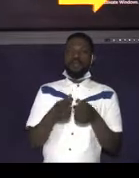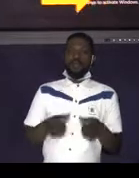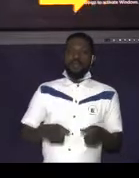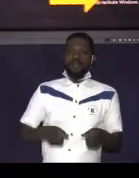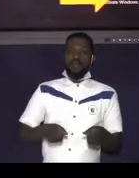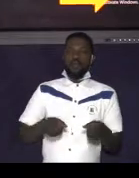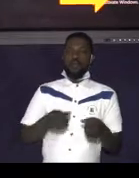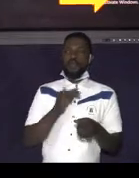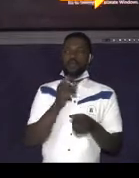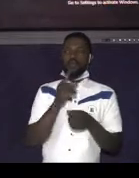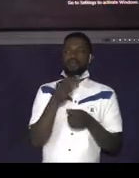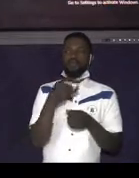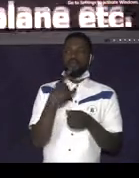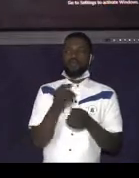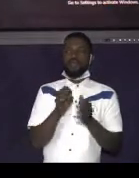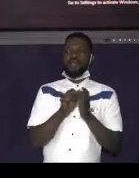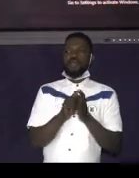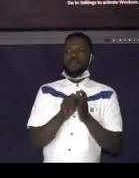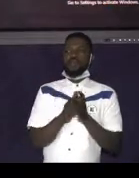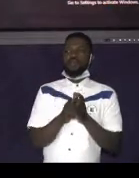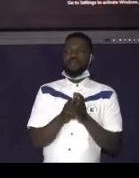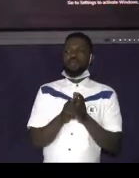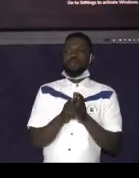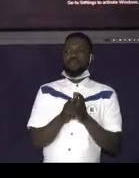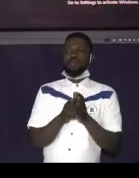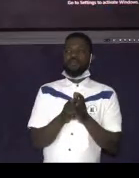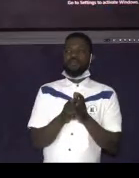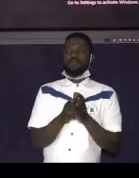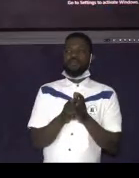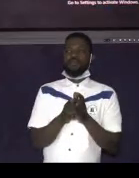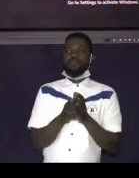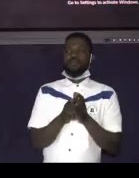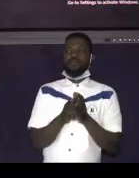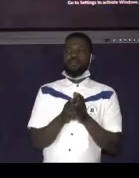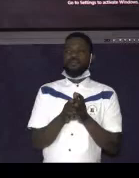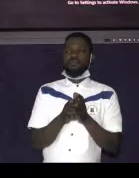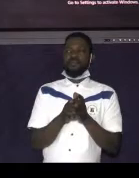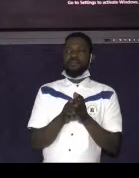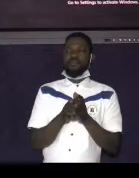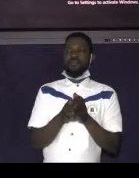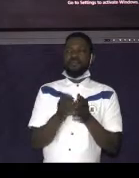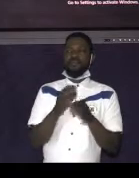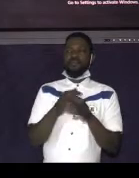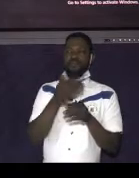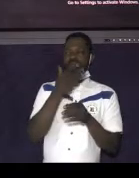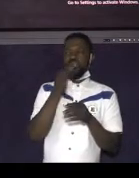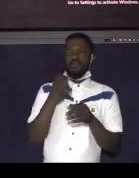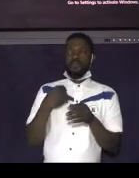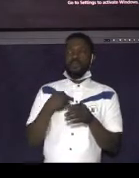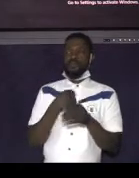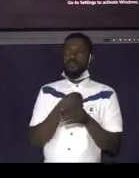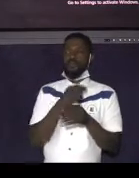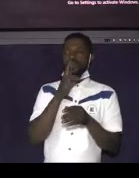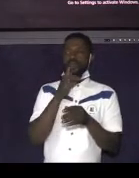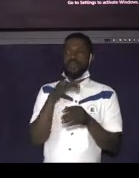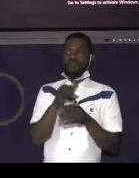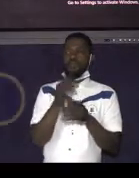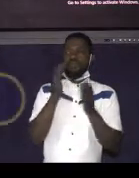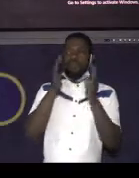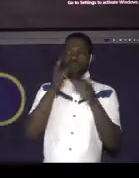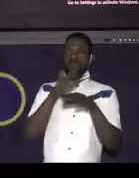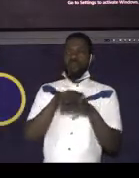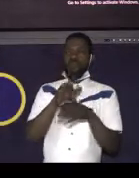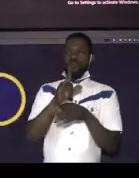means it's one of the examples. Let's look at some other examples. Don't forget, we are still